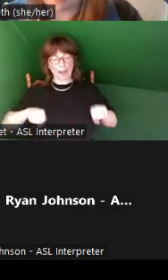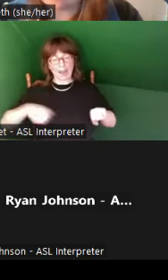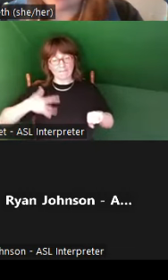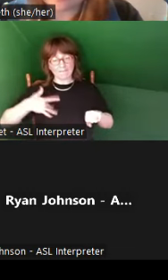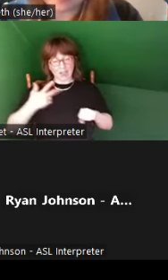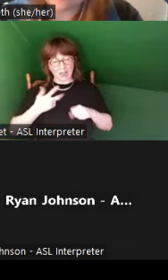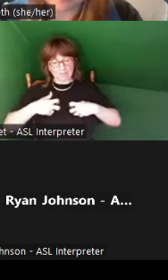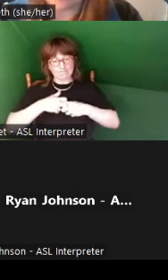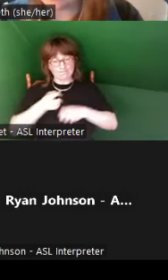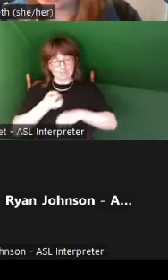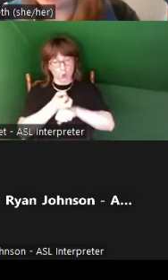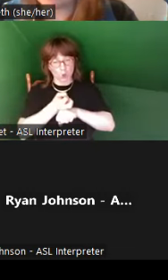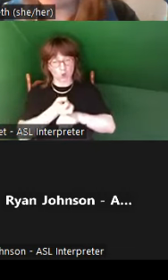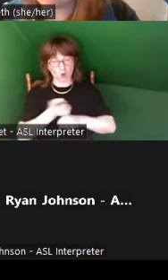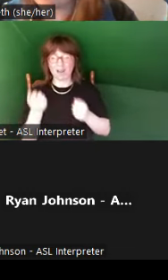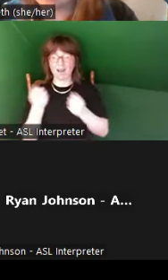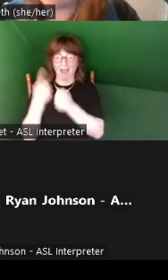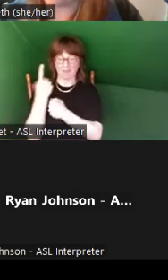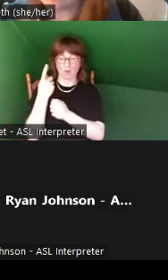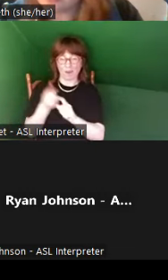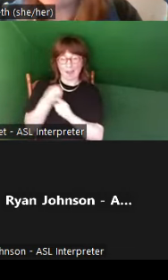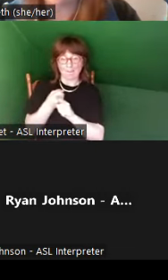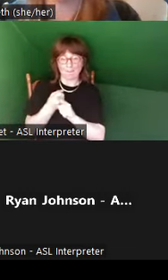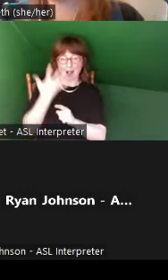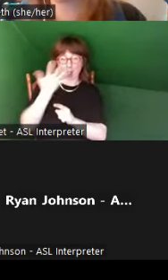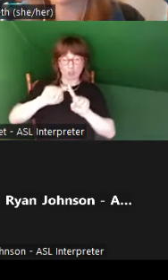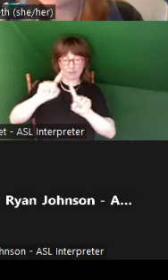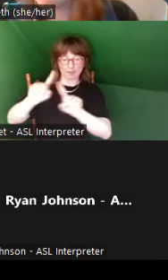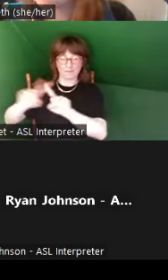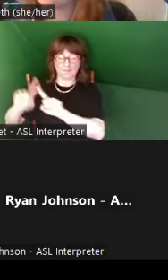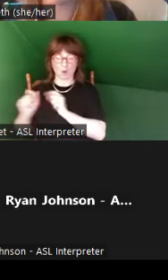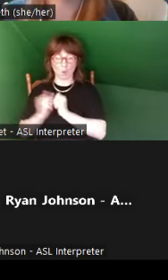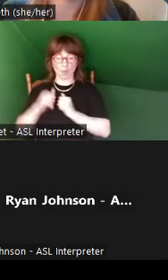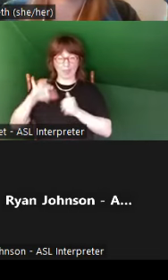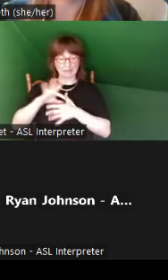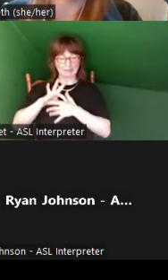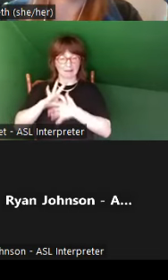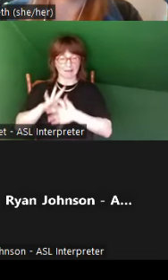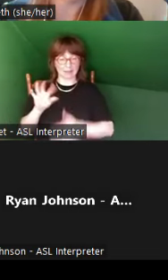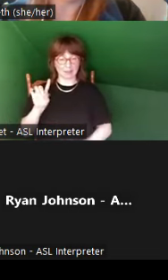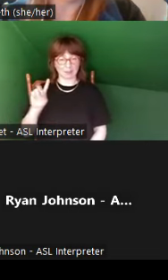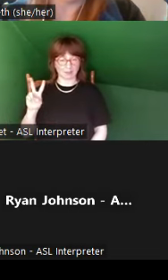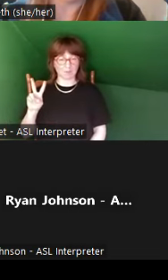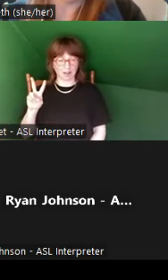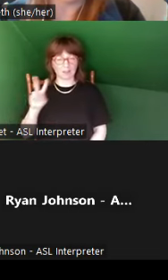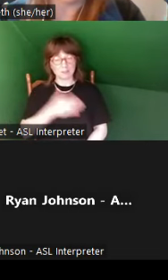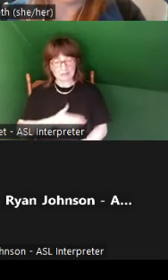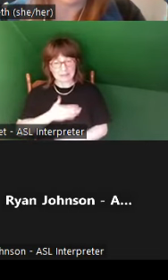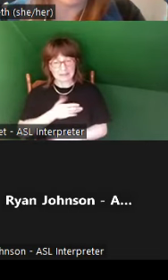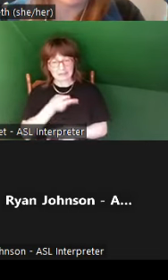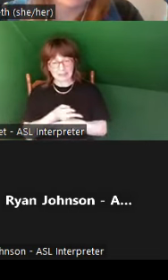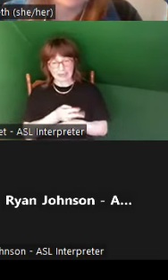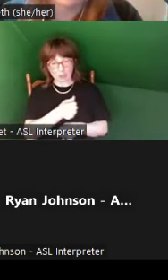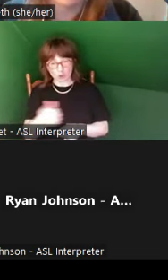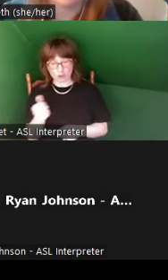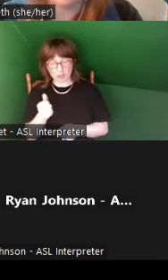Everybody's impacted differently by engaging with domestic violence material, so just take care of yourselves and know you won't miss